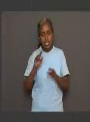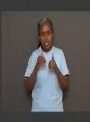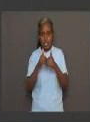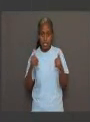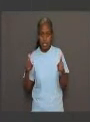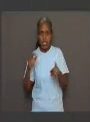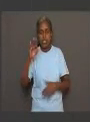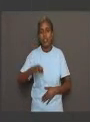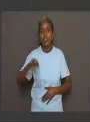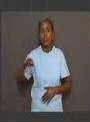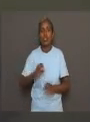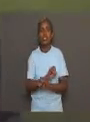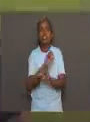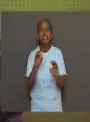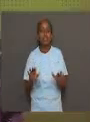frequency distribution.